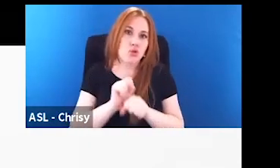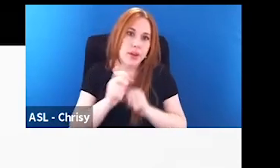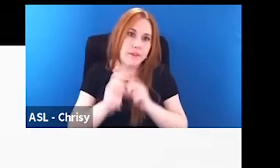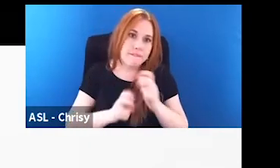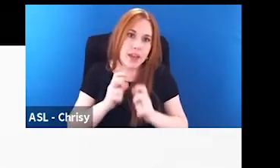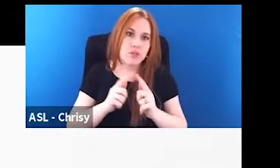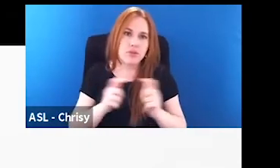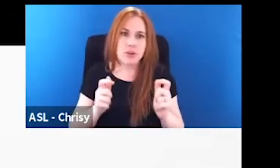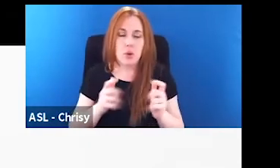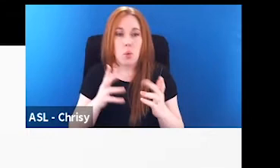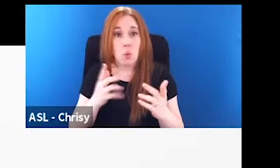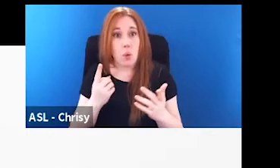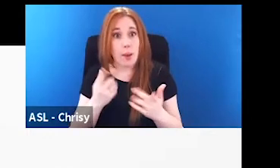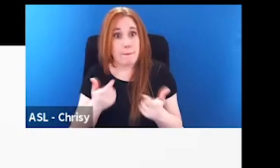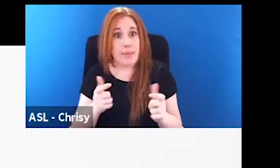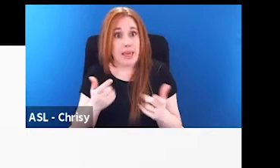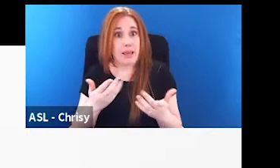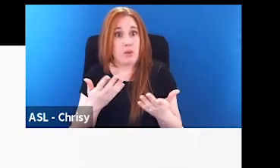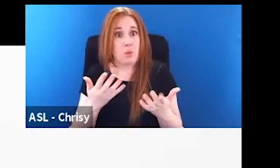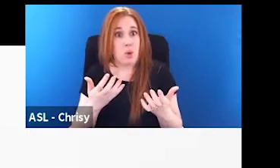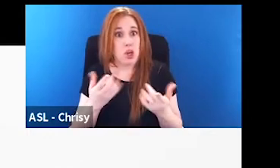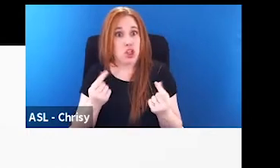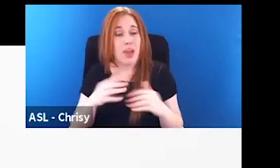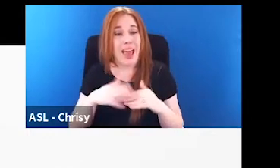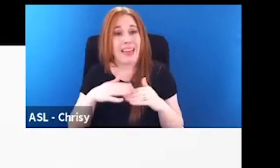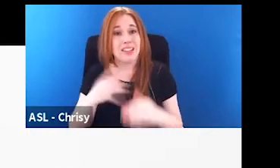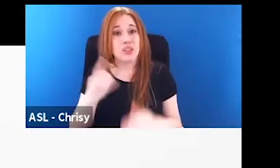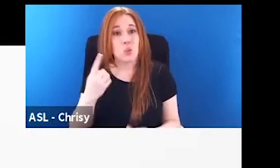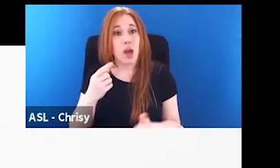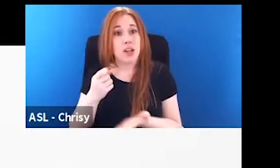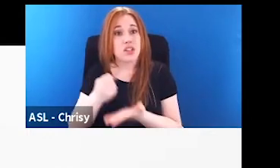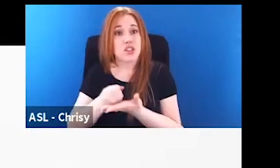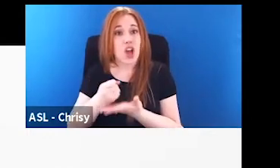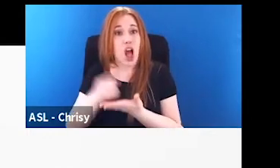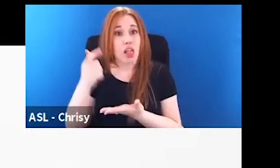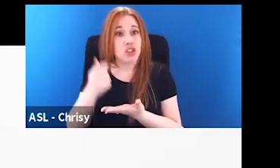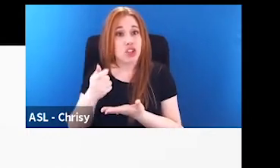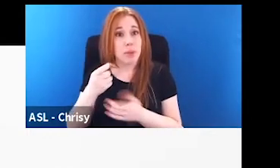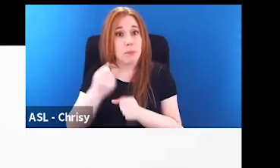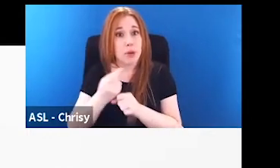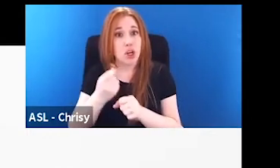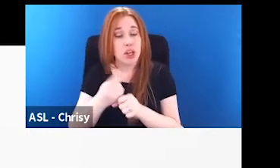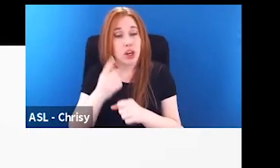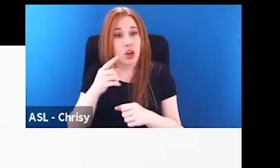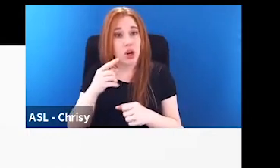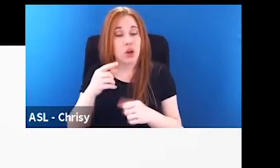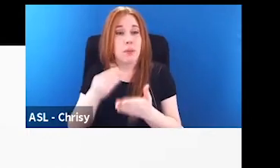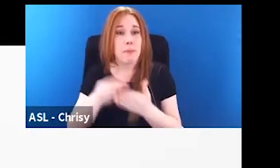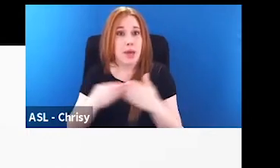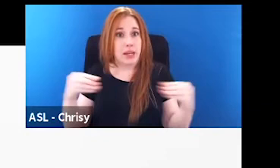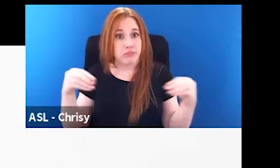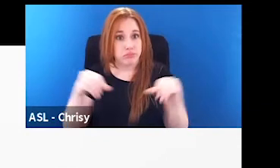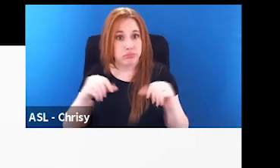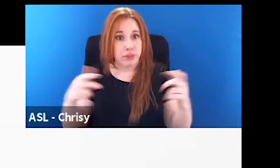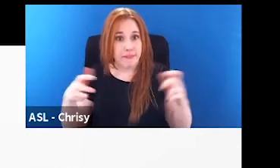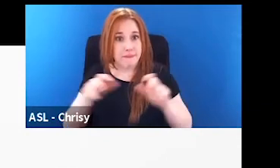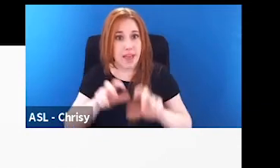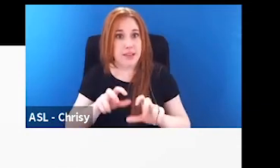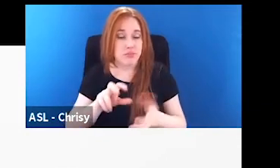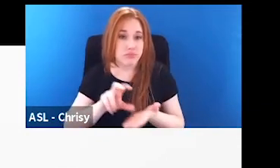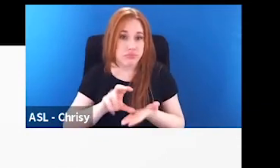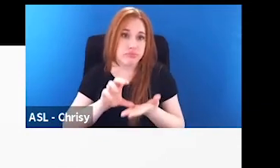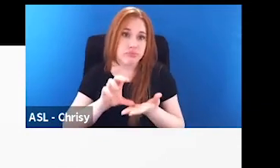want to do is at least 1 scholarship per year that will send a kid that has talent and is interested